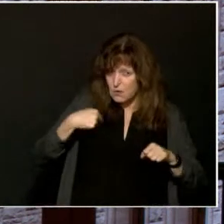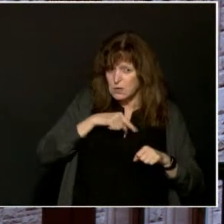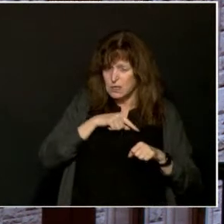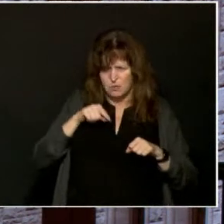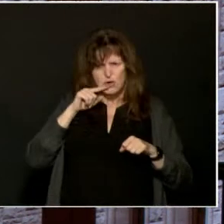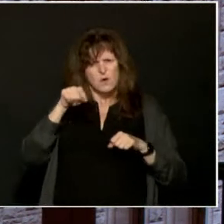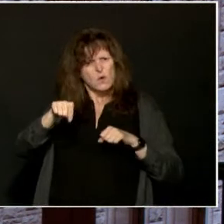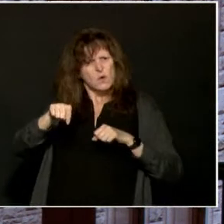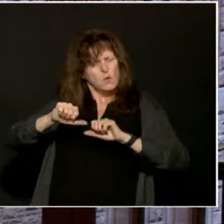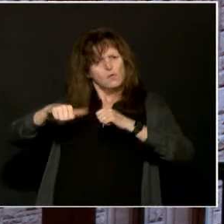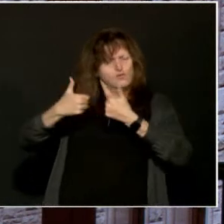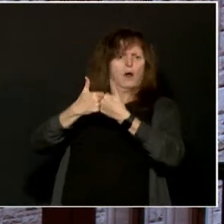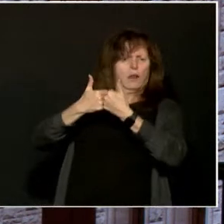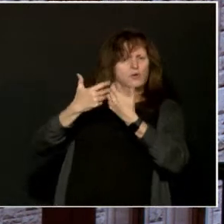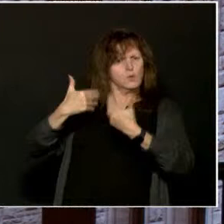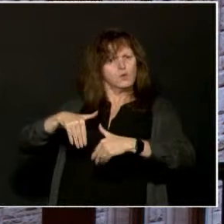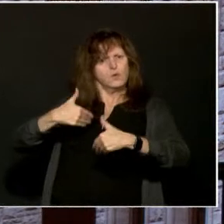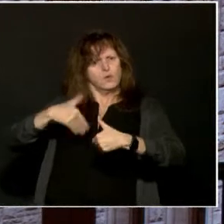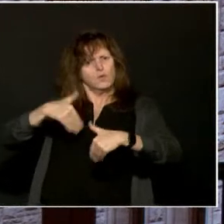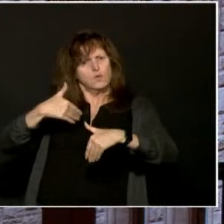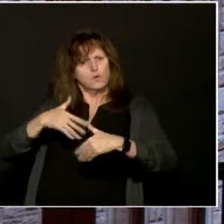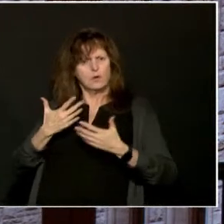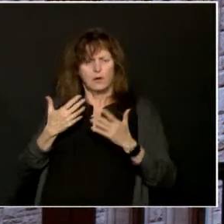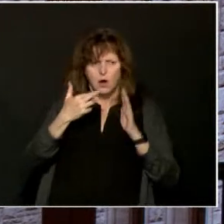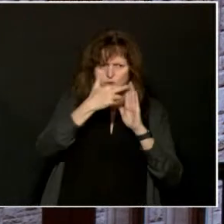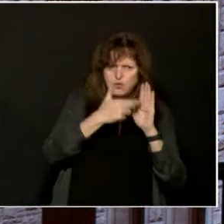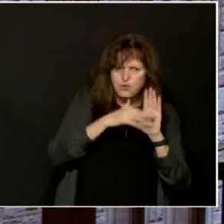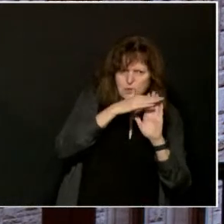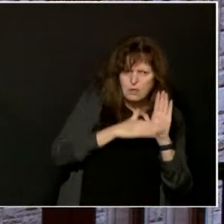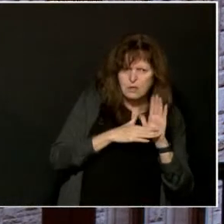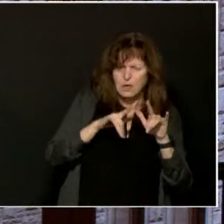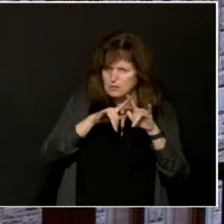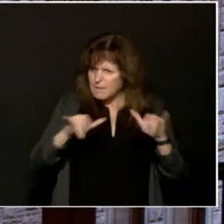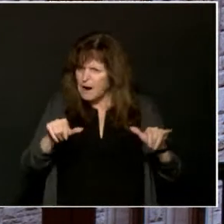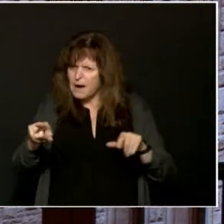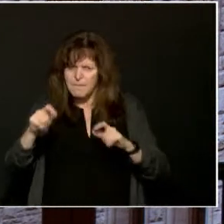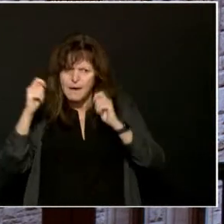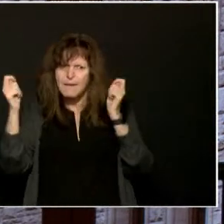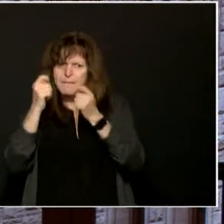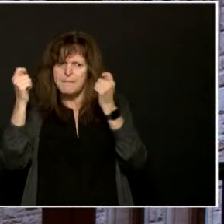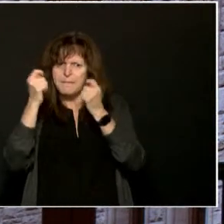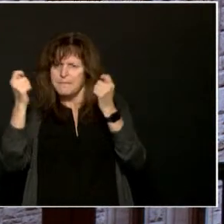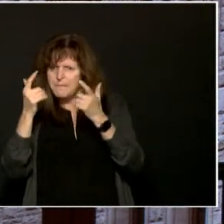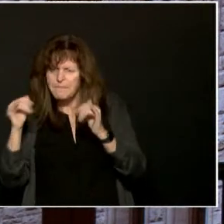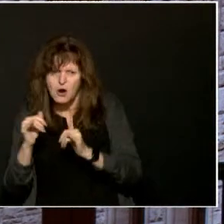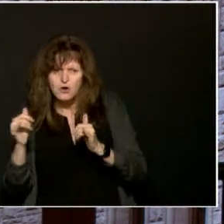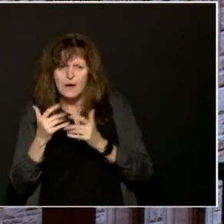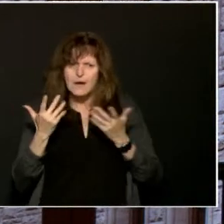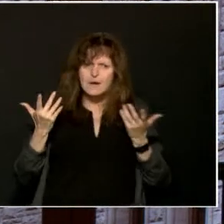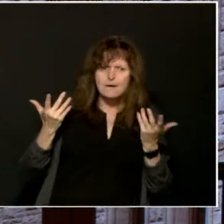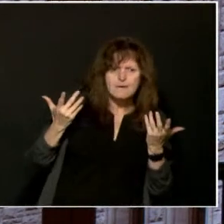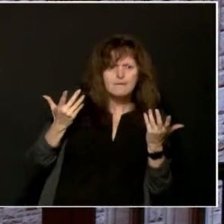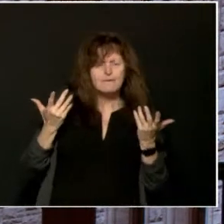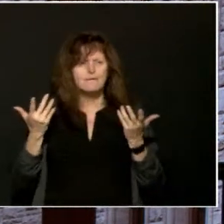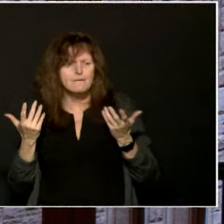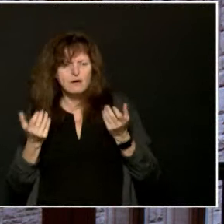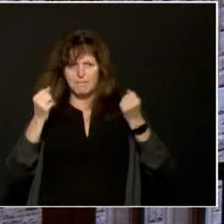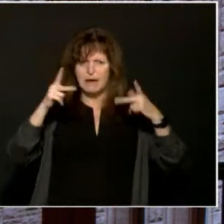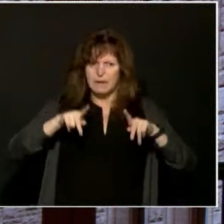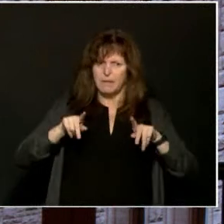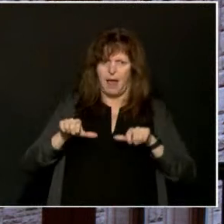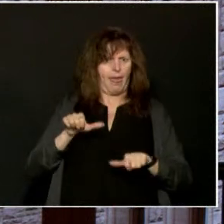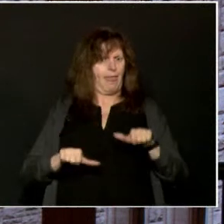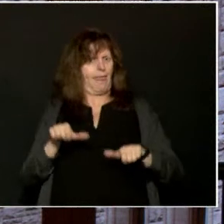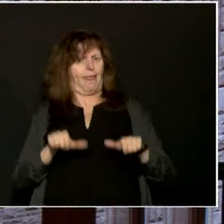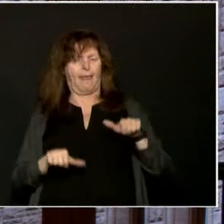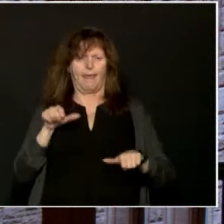undertake with measures in place at the same time. There are different people that are apprehensive about it. I would depend